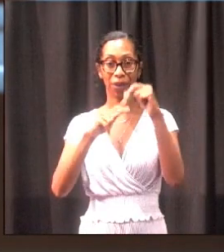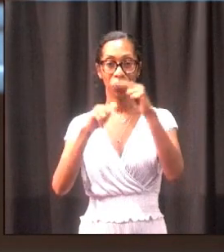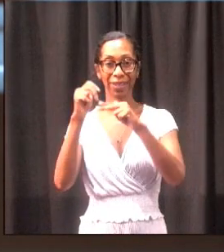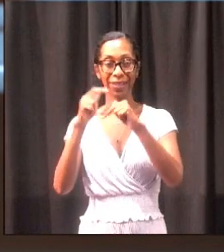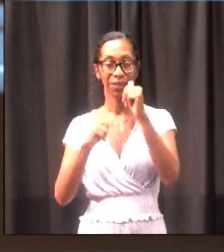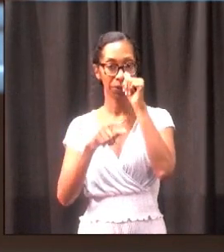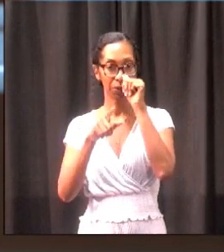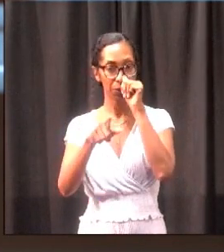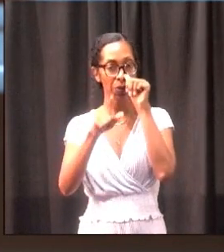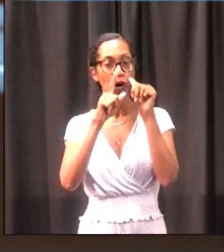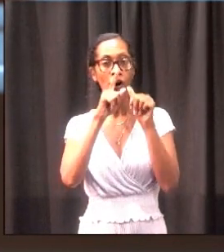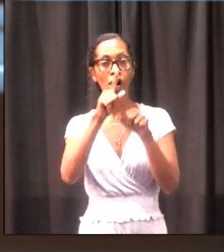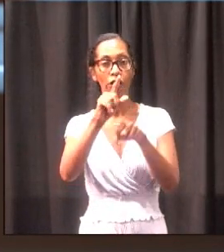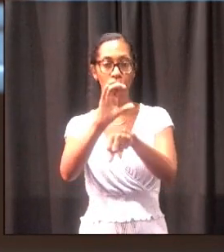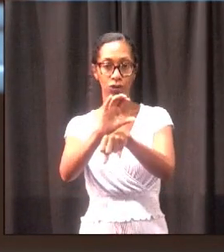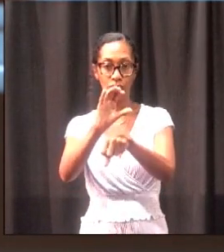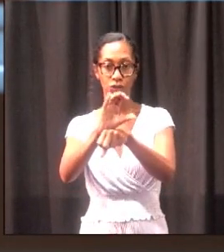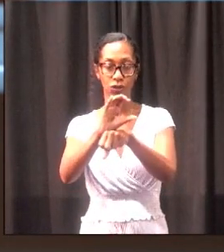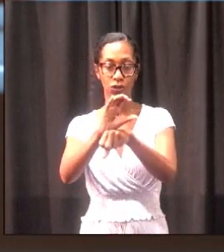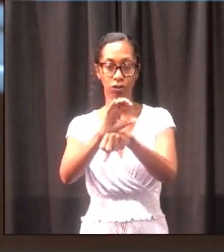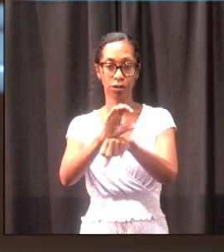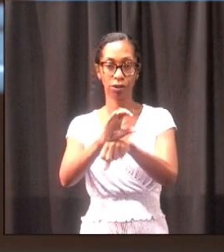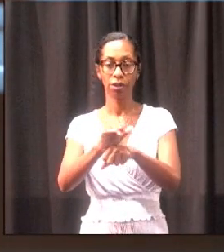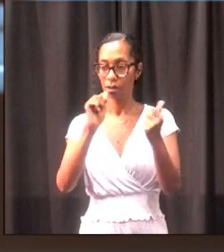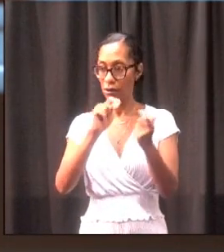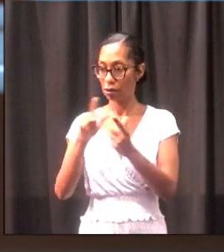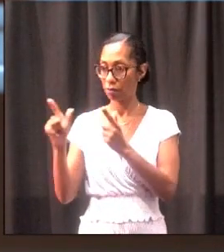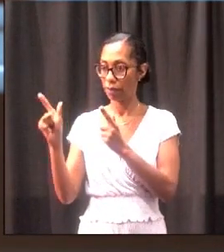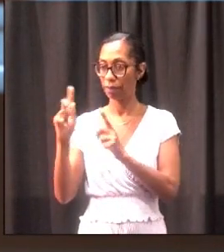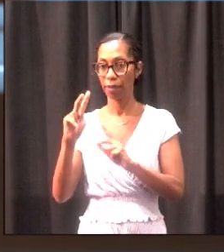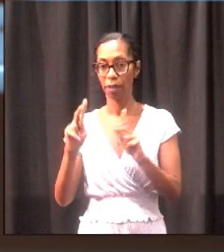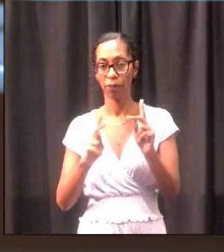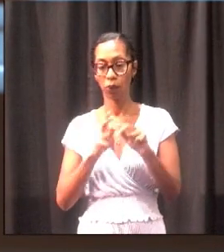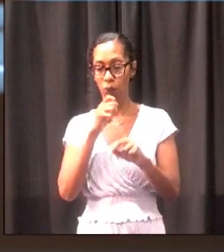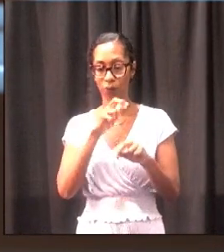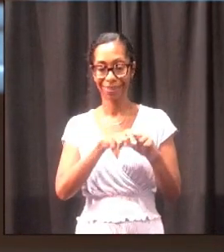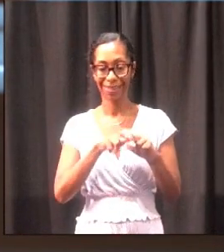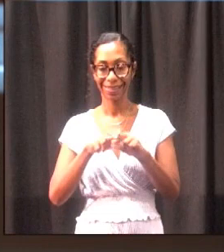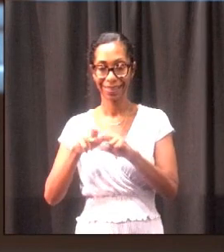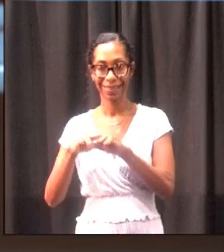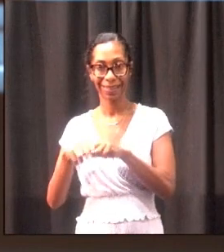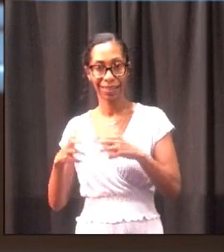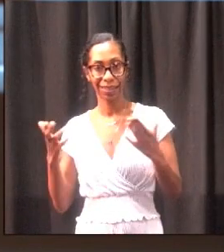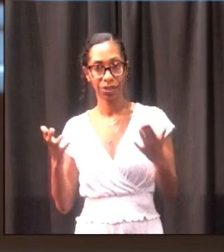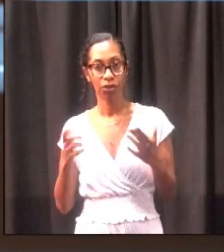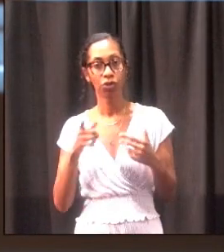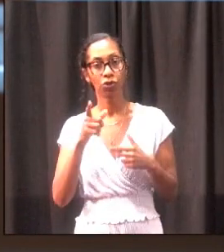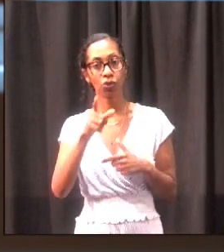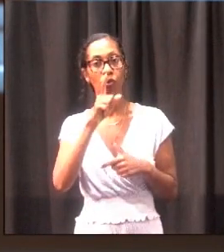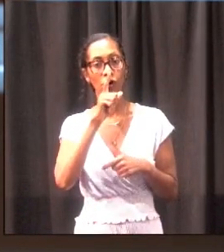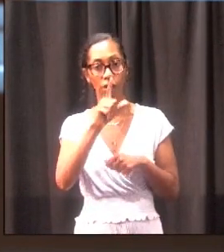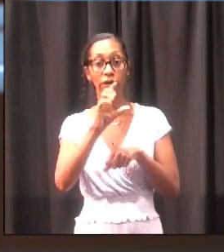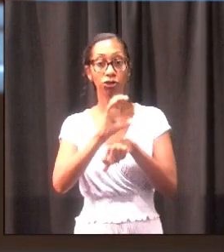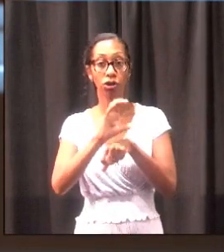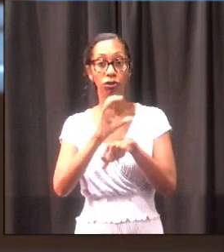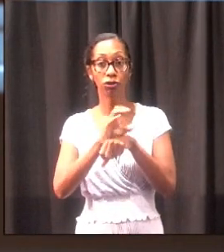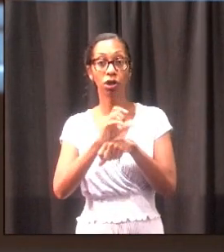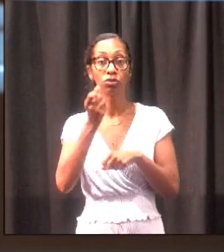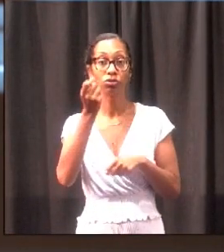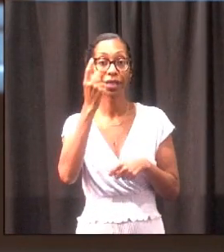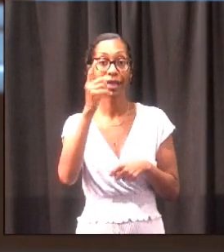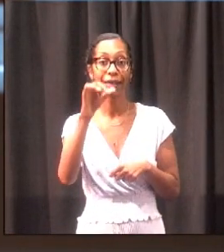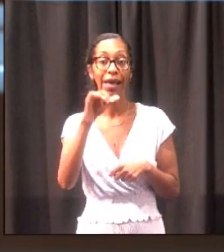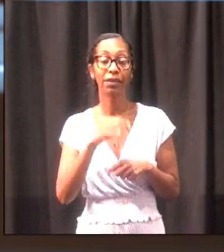church. Everybody in here right now, you're the church. And when we understand that we are the church and God has given us what we